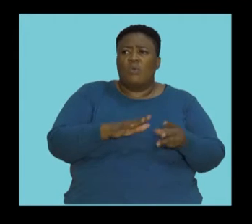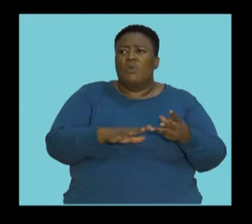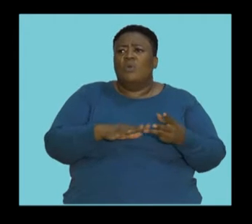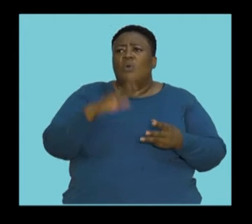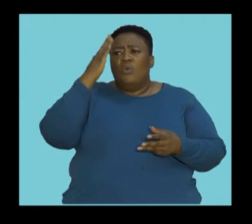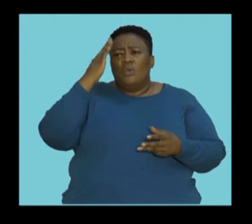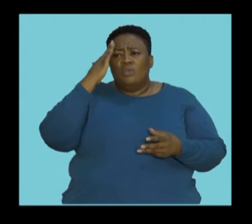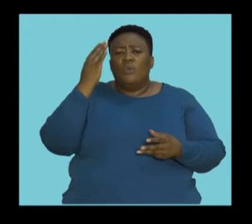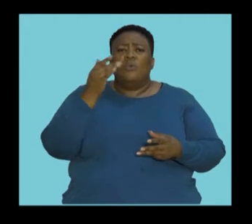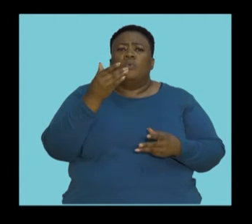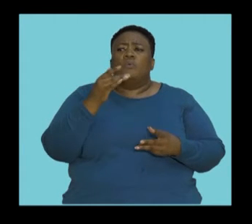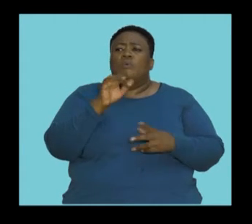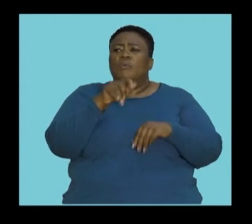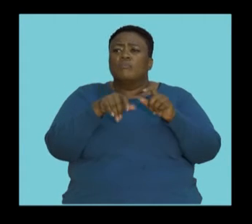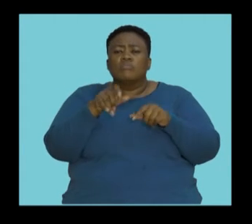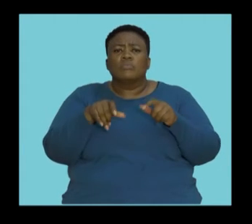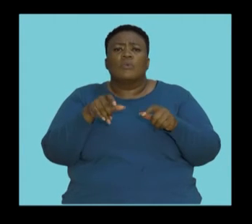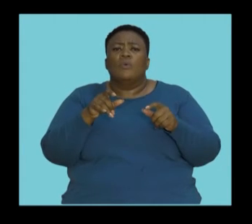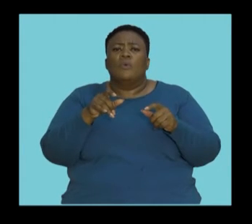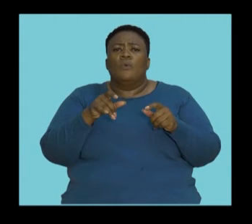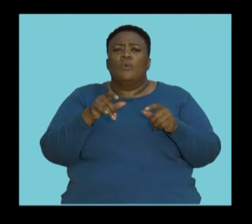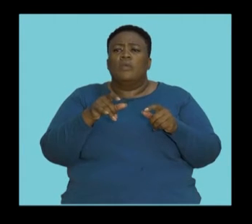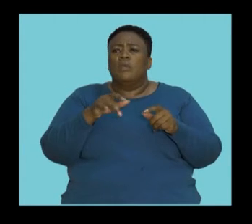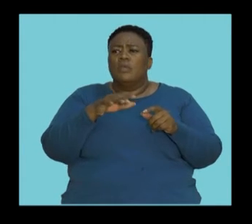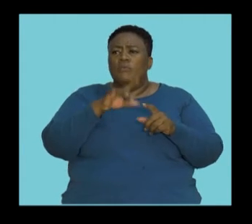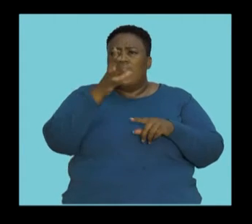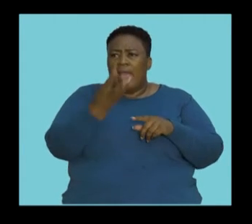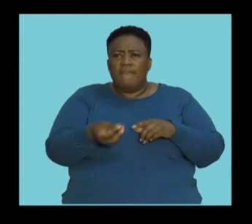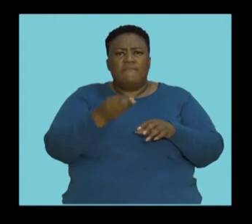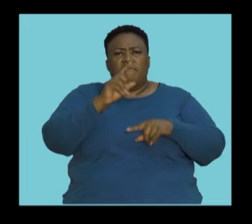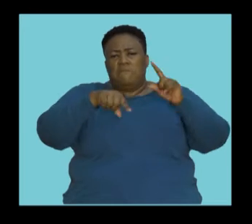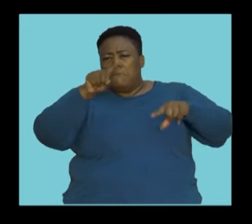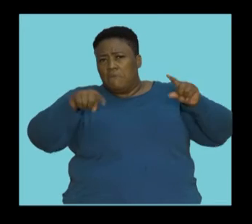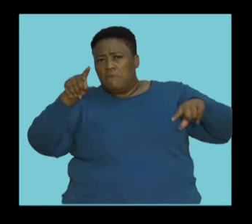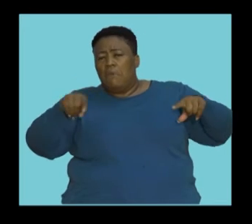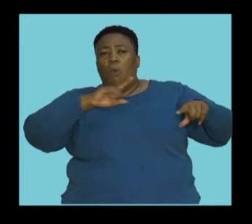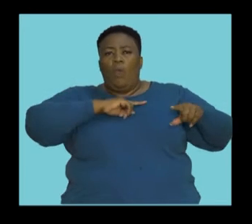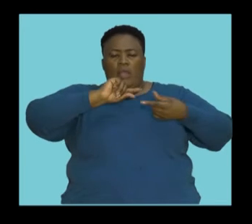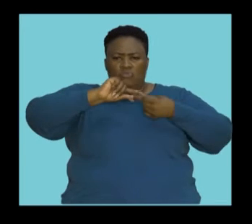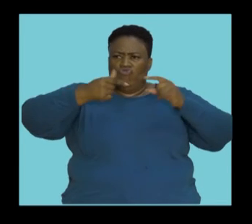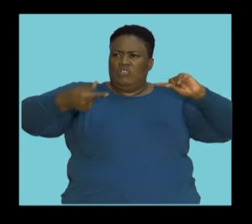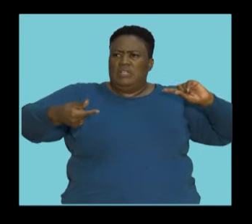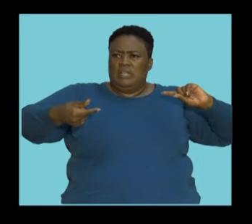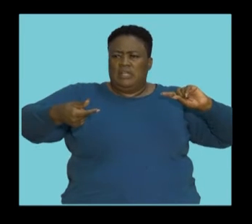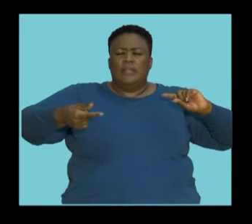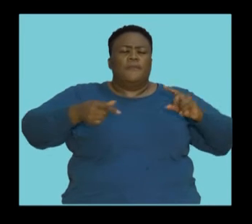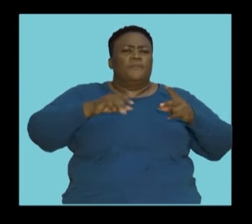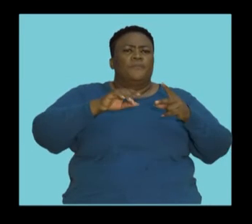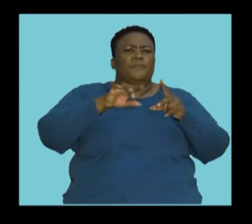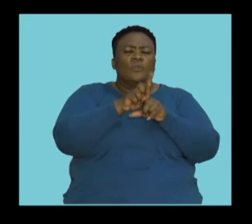loss of wild varieties due to impact on the gene pool. We know that human activity on terms